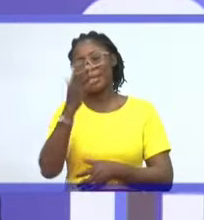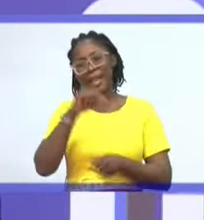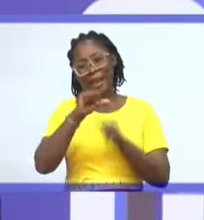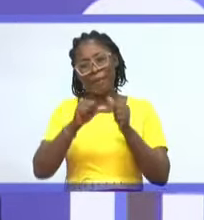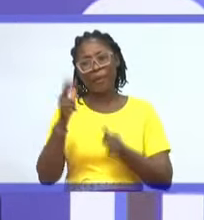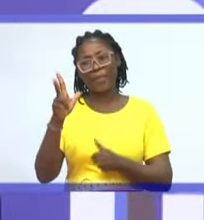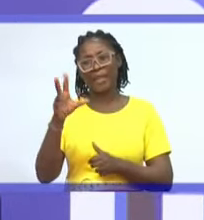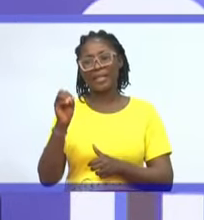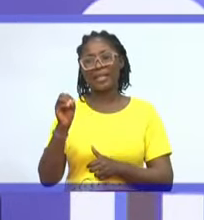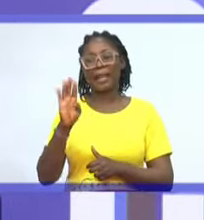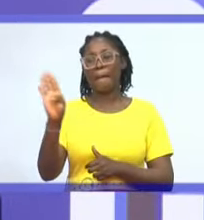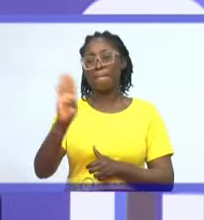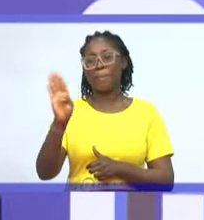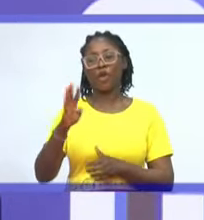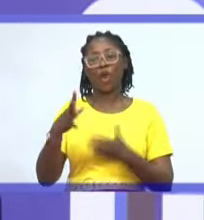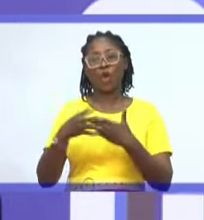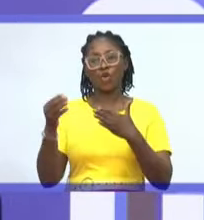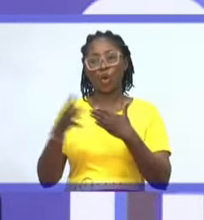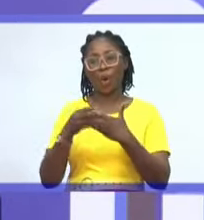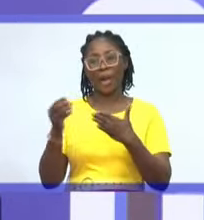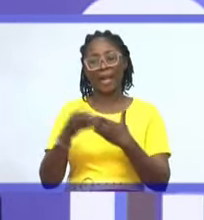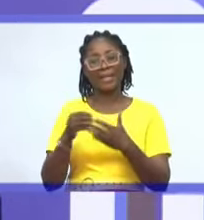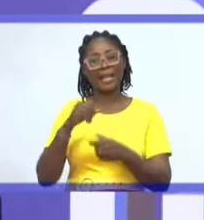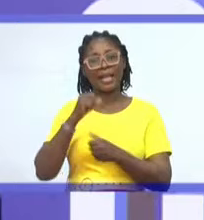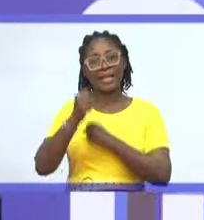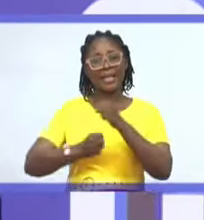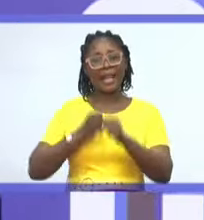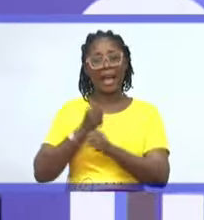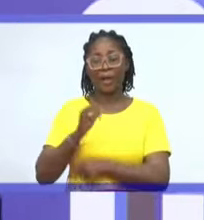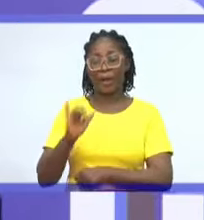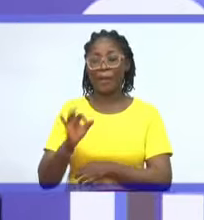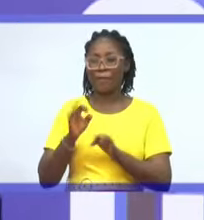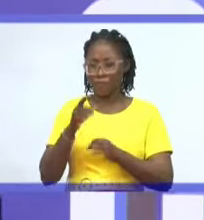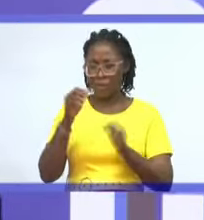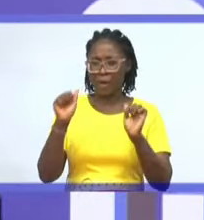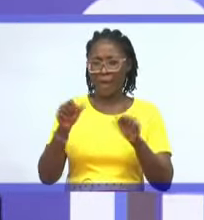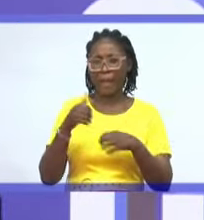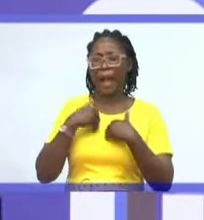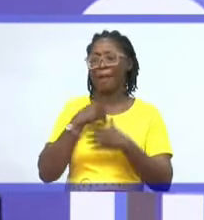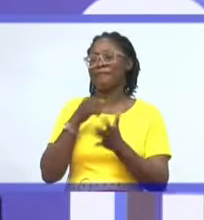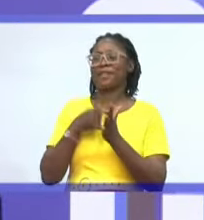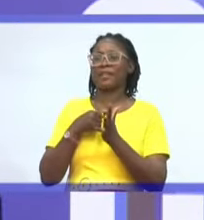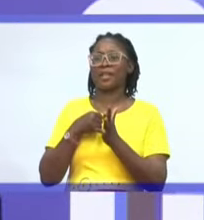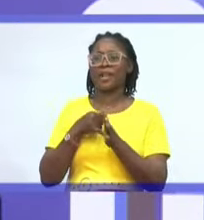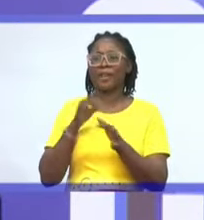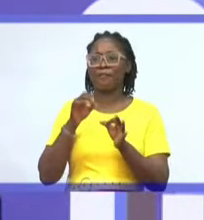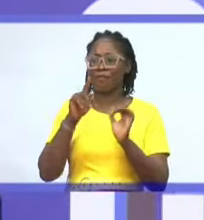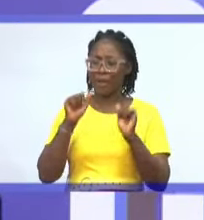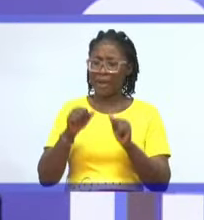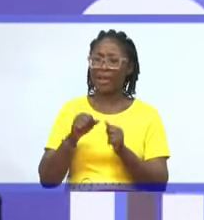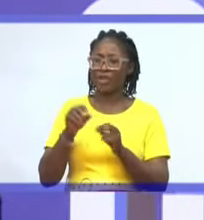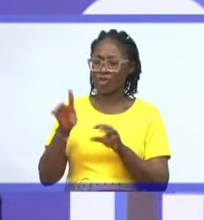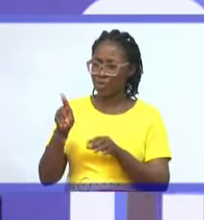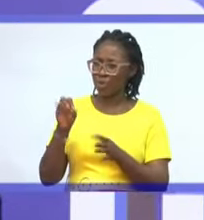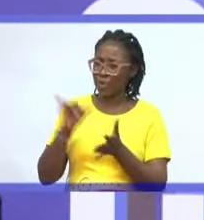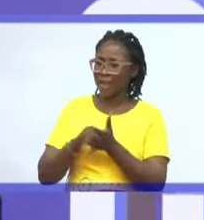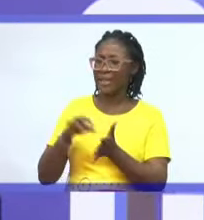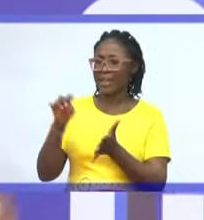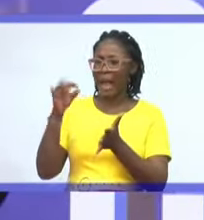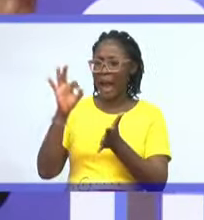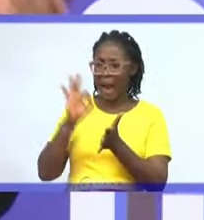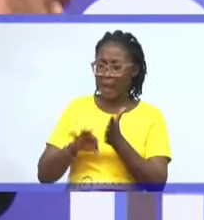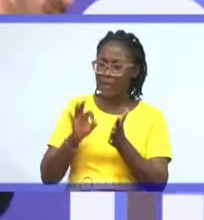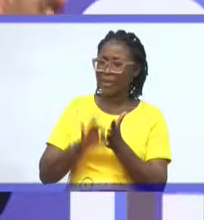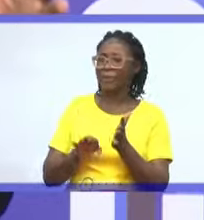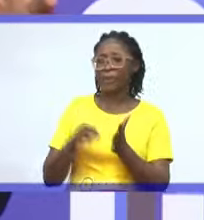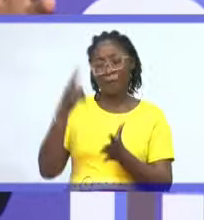billion annually if you have it, if you're able to get all the receipts. $30 billion